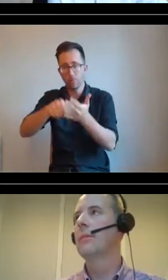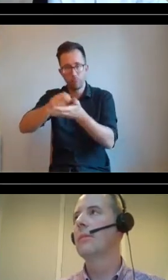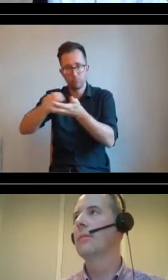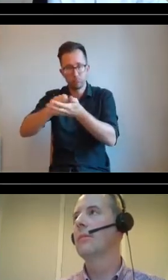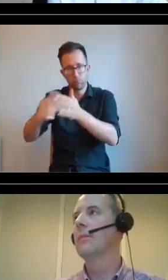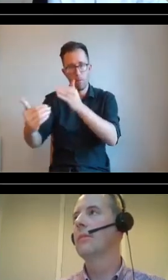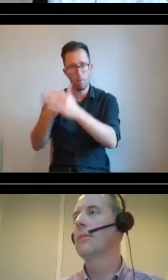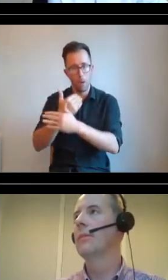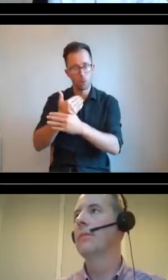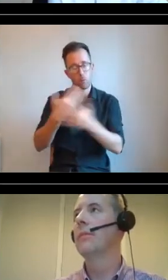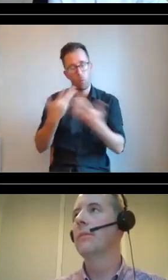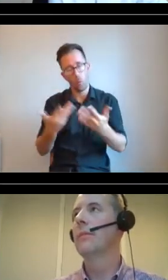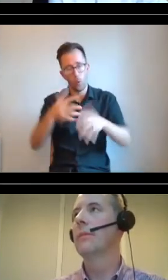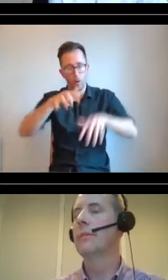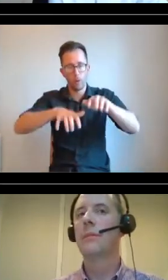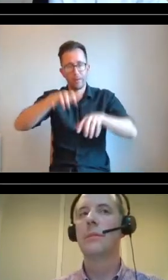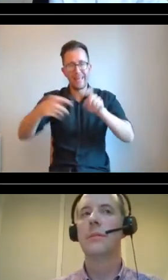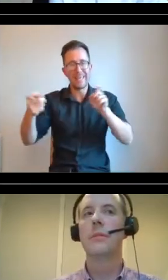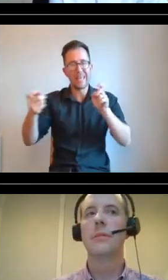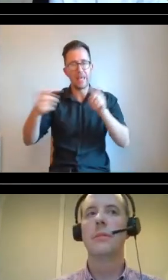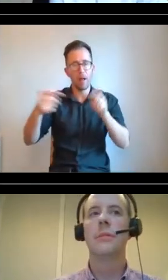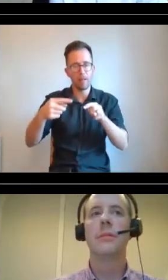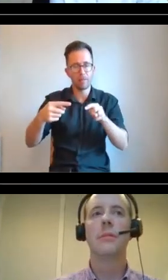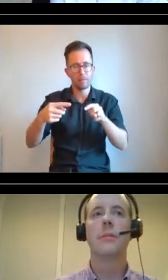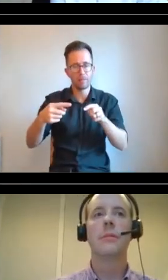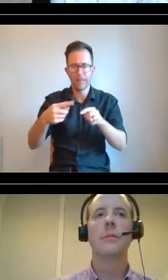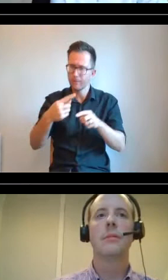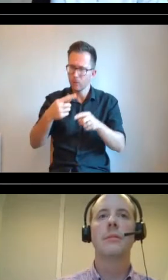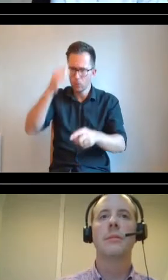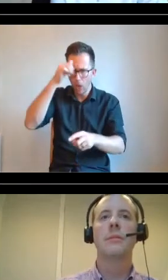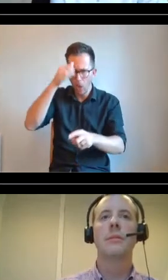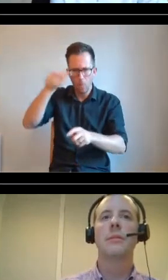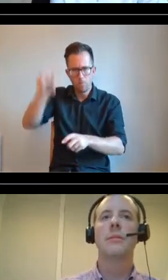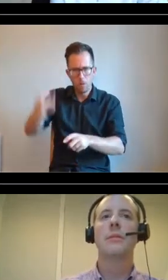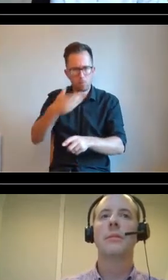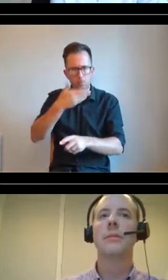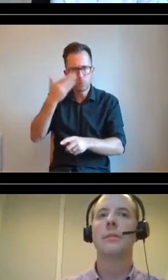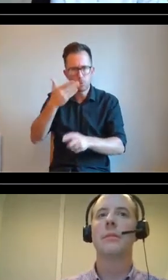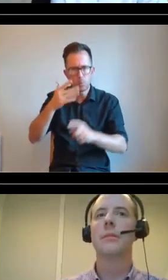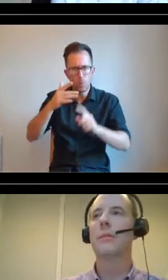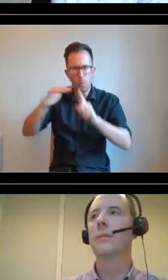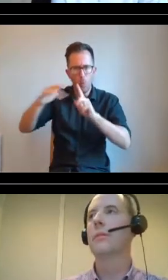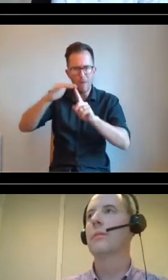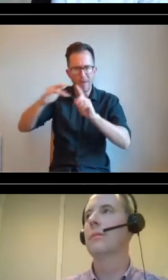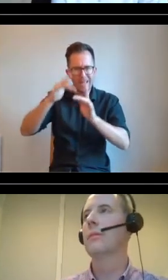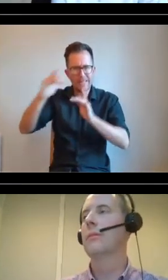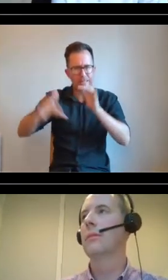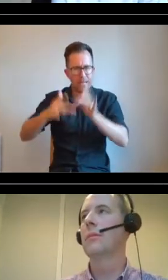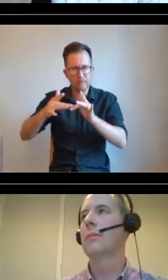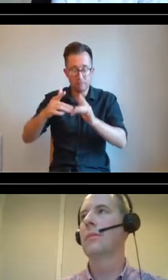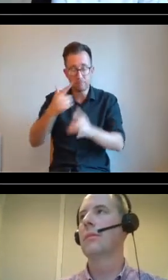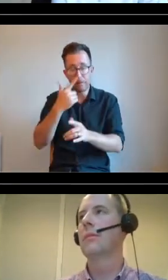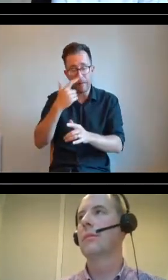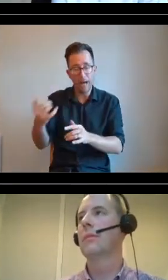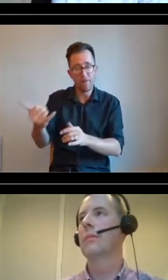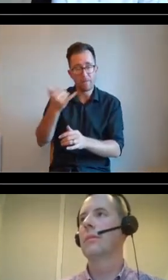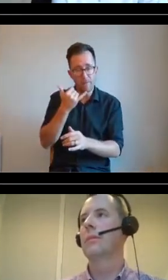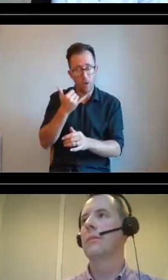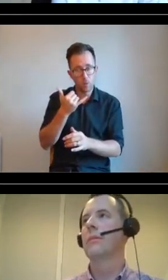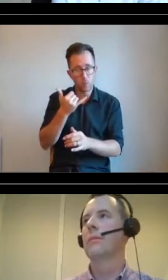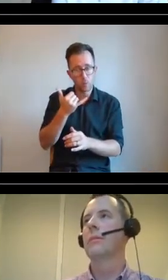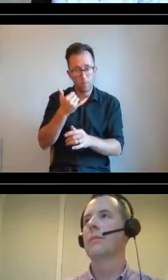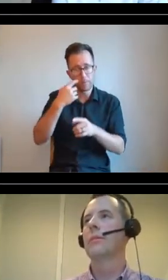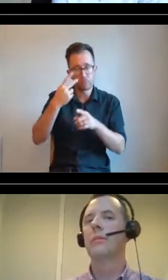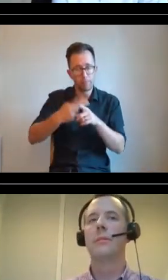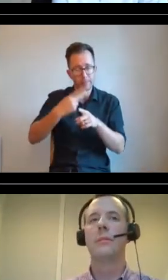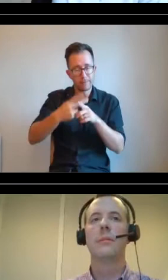simply email us. And if you know anyone who doesn't have access to the internet, they're also able to phone us on the number we've repeated quite a few times